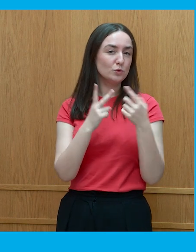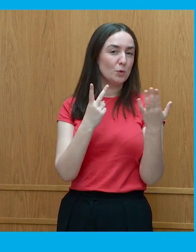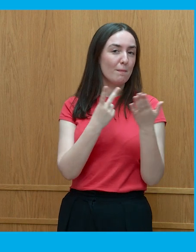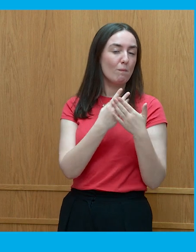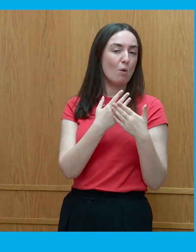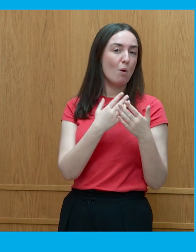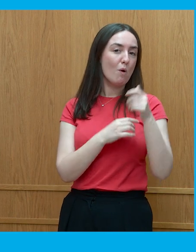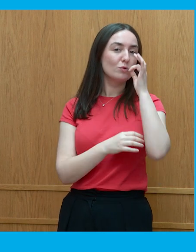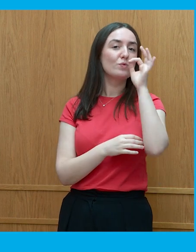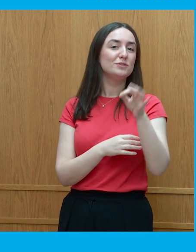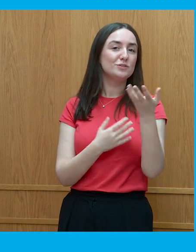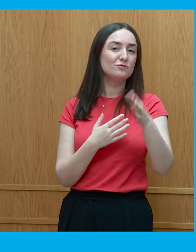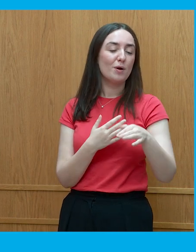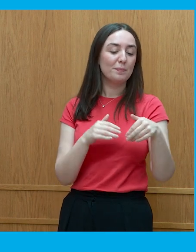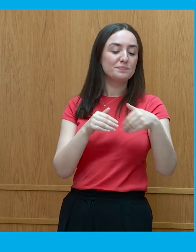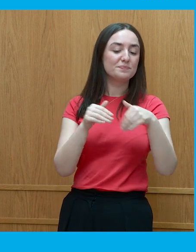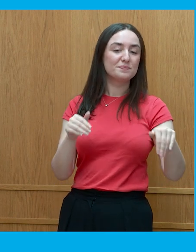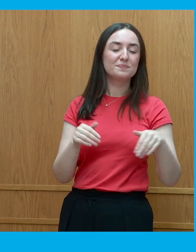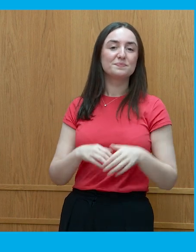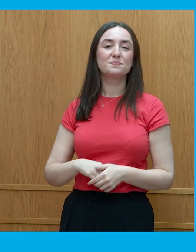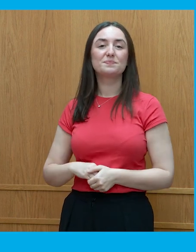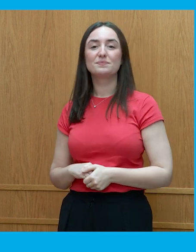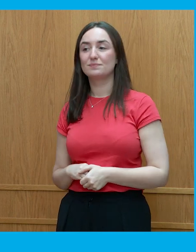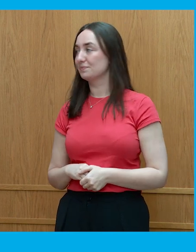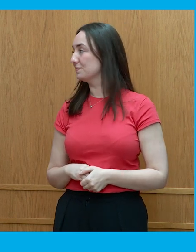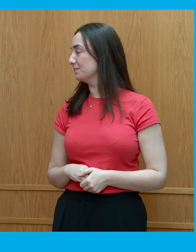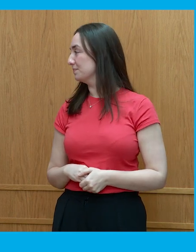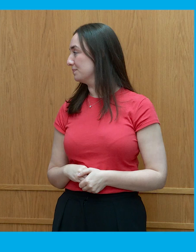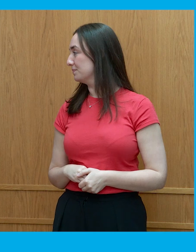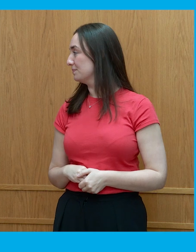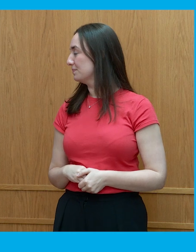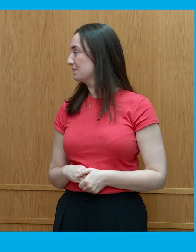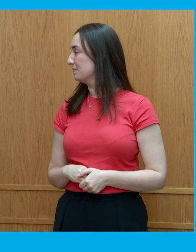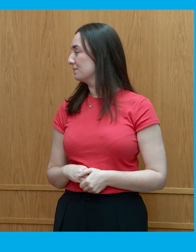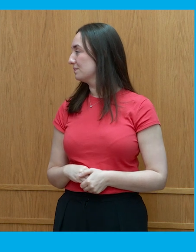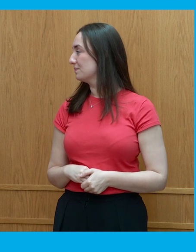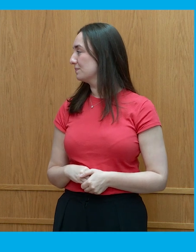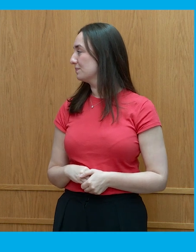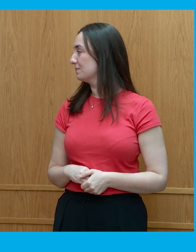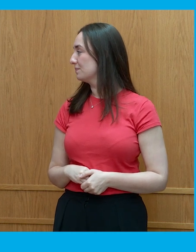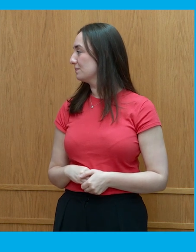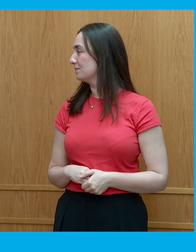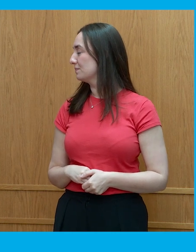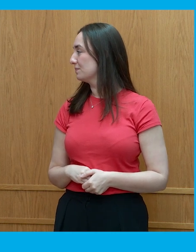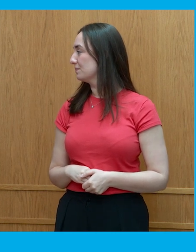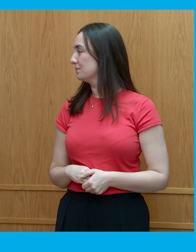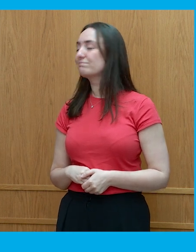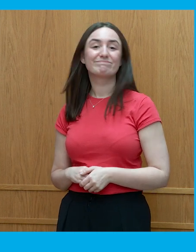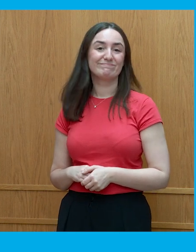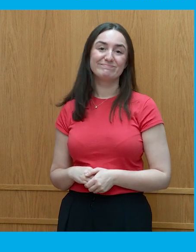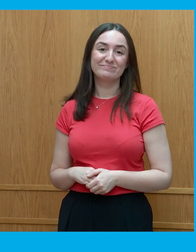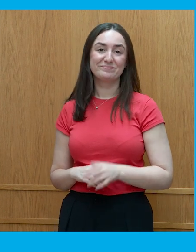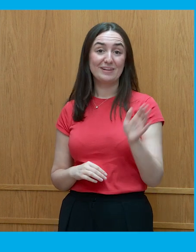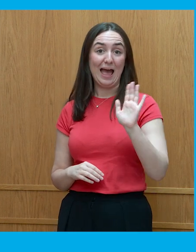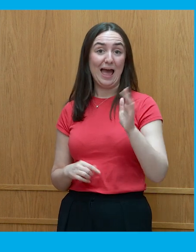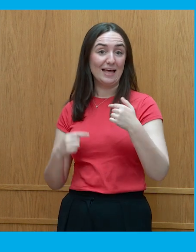second along from the end, and then... Yep. Thanks, Evan. Hi, I'm the product of the